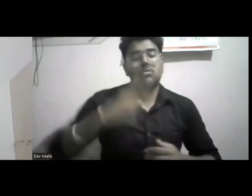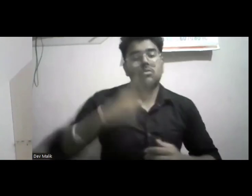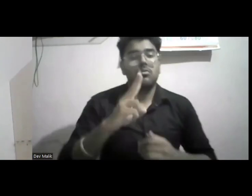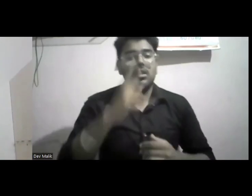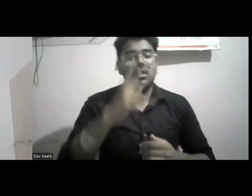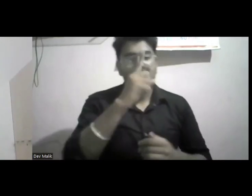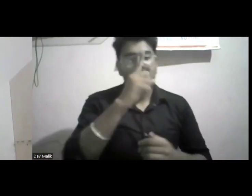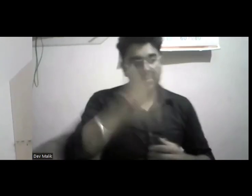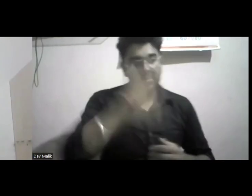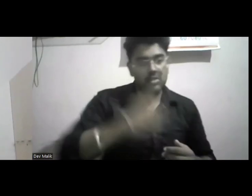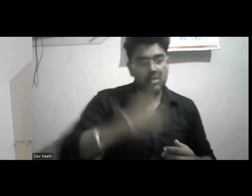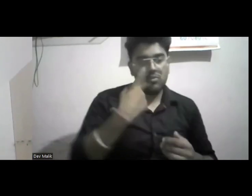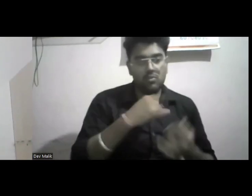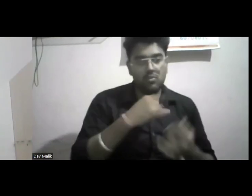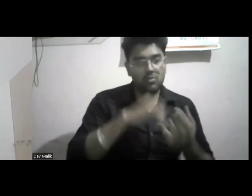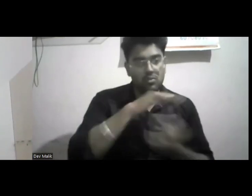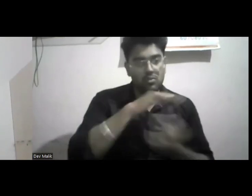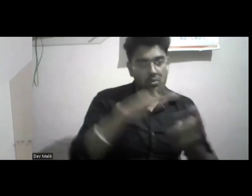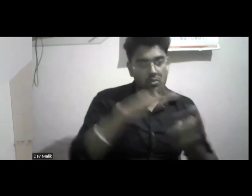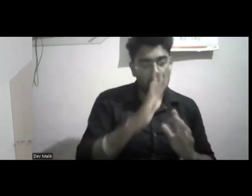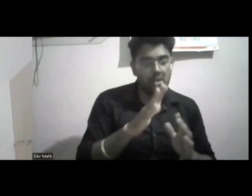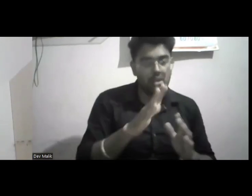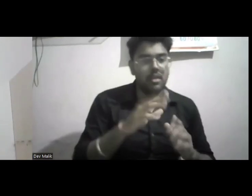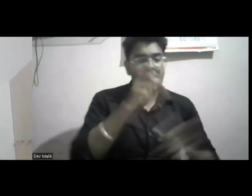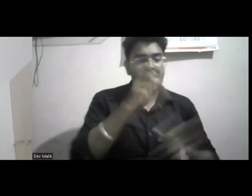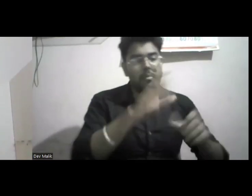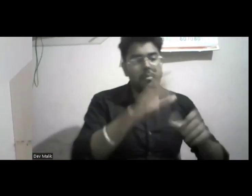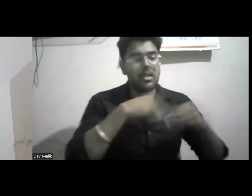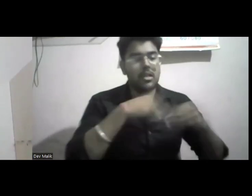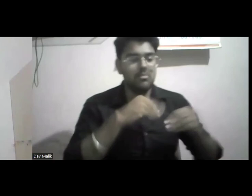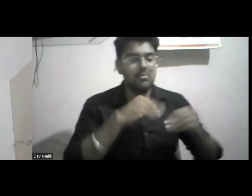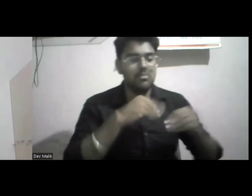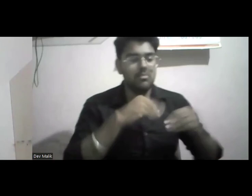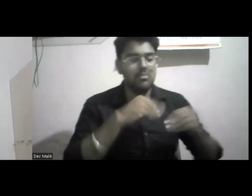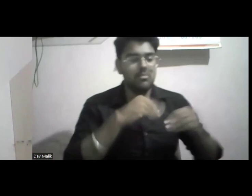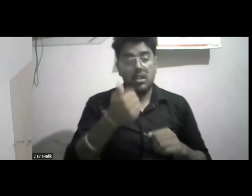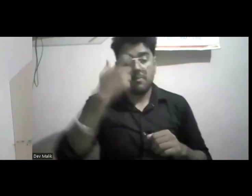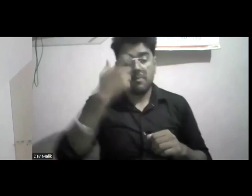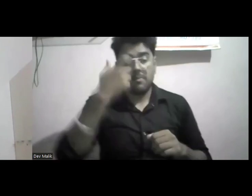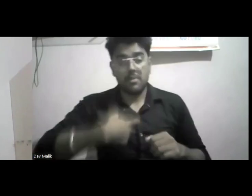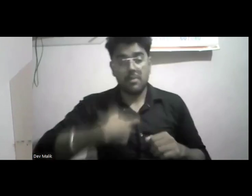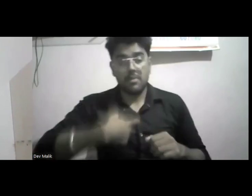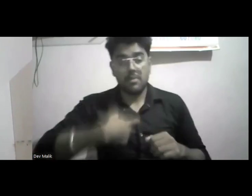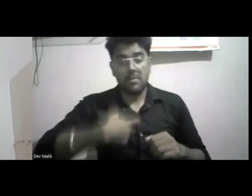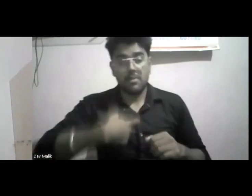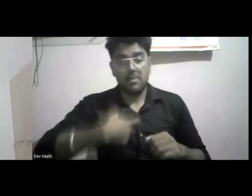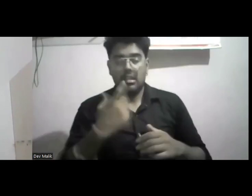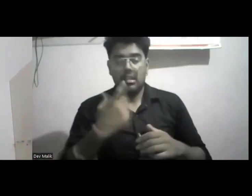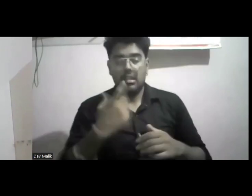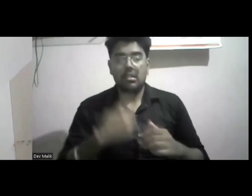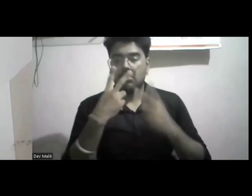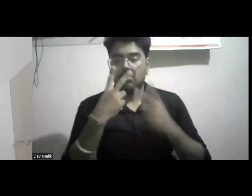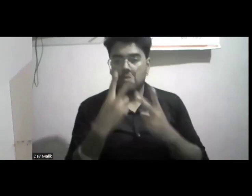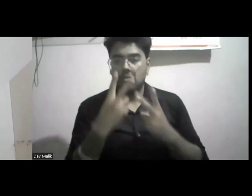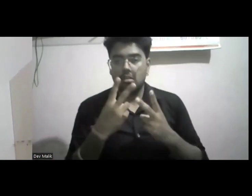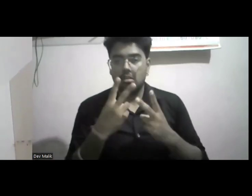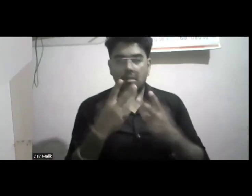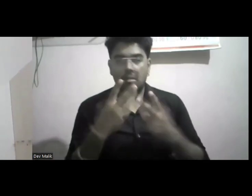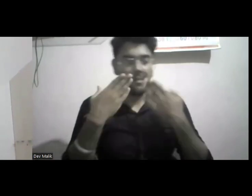he's kind of, you know, accepted in society and all of that. And there's this other character who he becomes when he puts on this makeup of